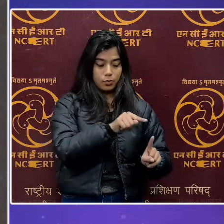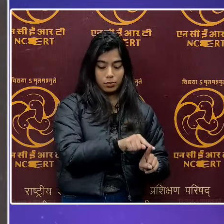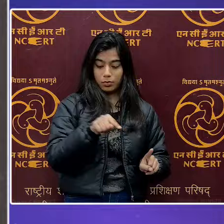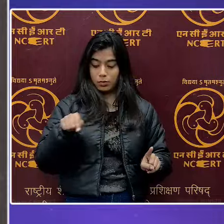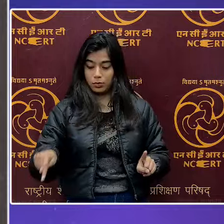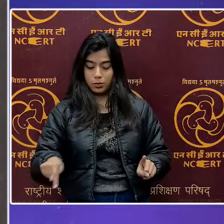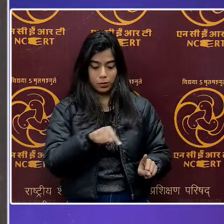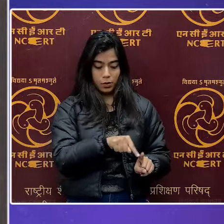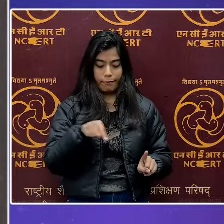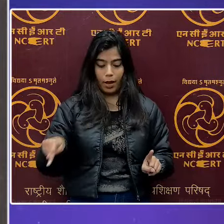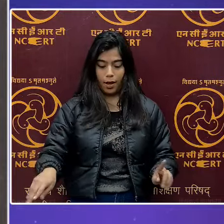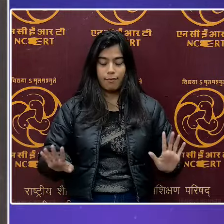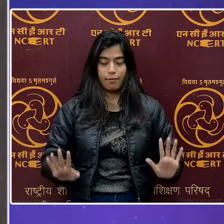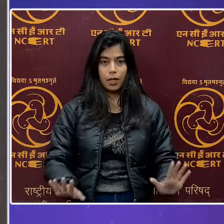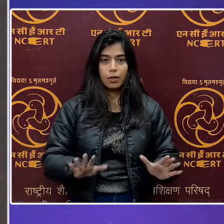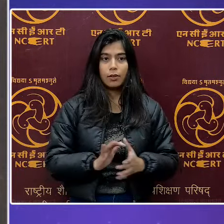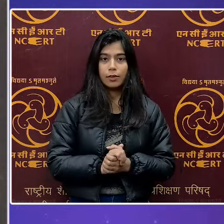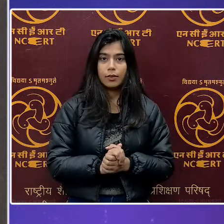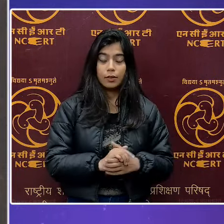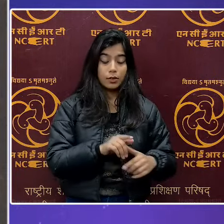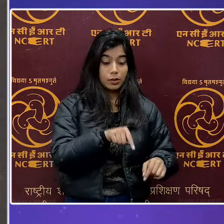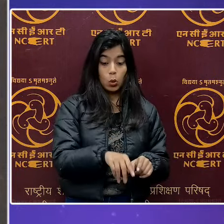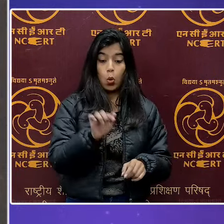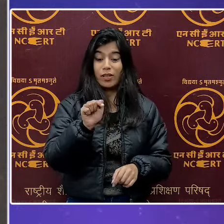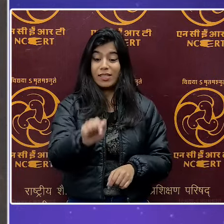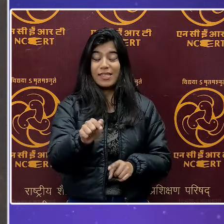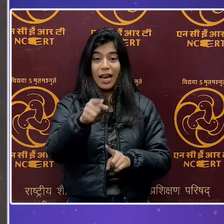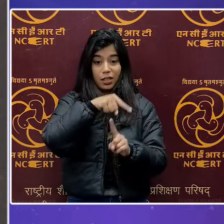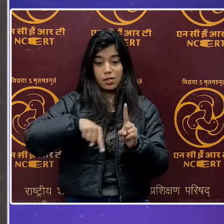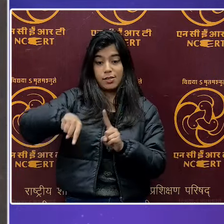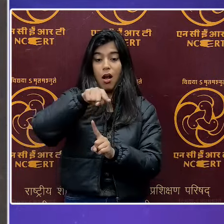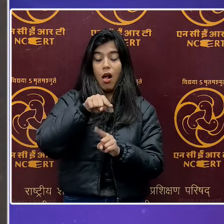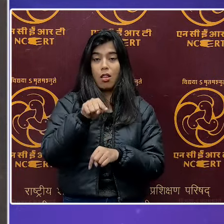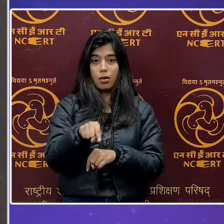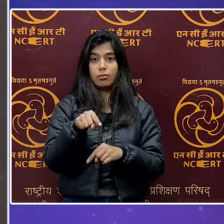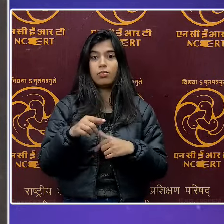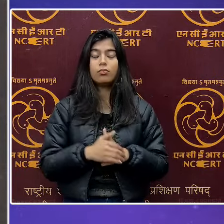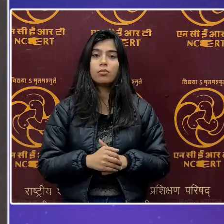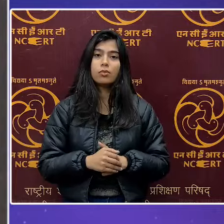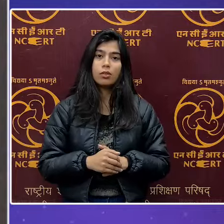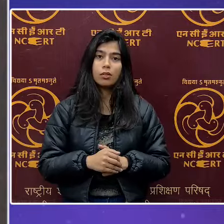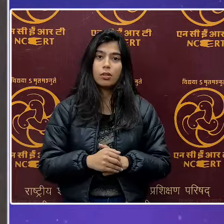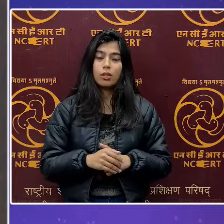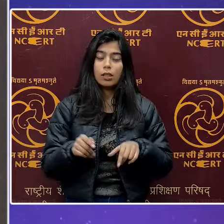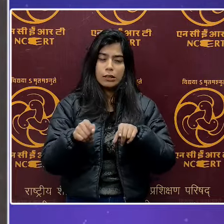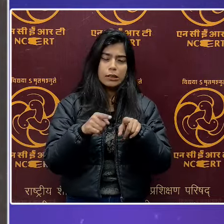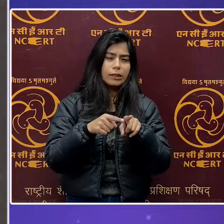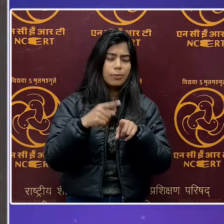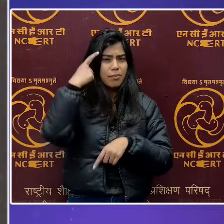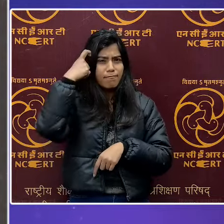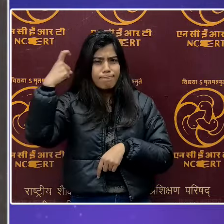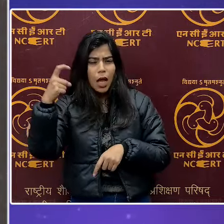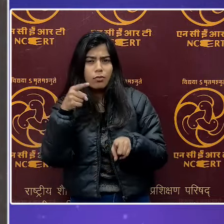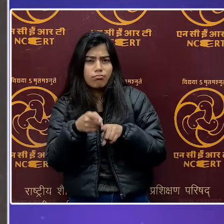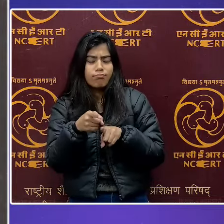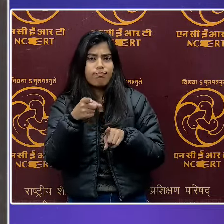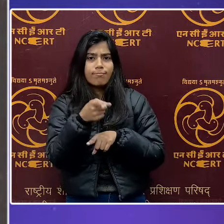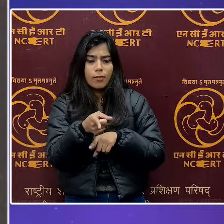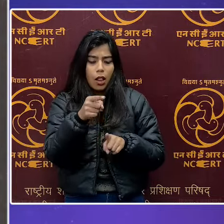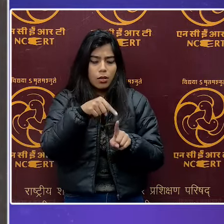axes. This is the center of the circle. Okay. Suppose at some point of time the particle was at